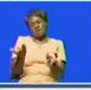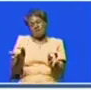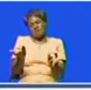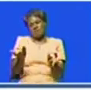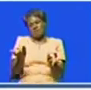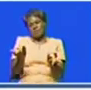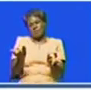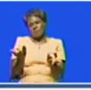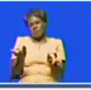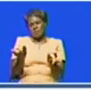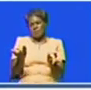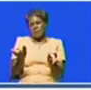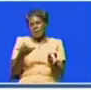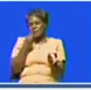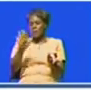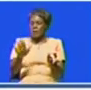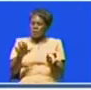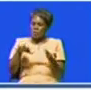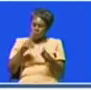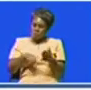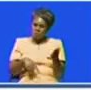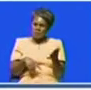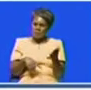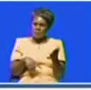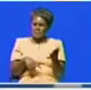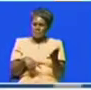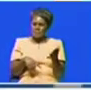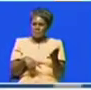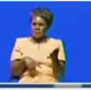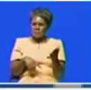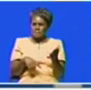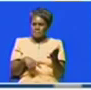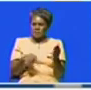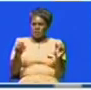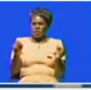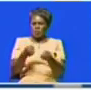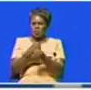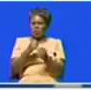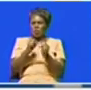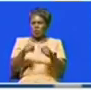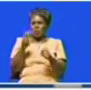at. Sure. Your response to that, particularly on separation? What I was saying, you can obviously see